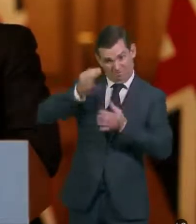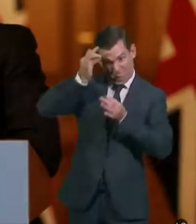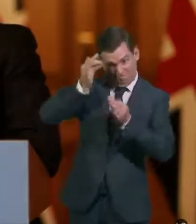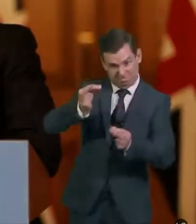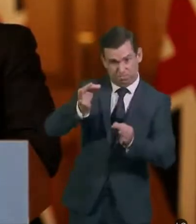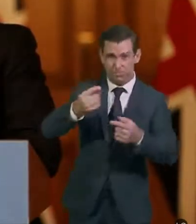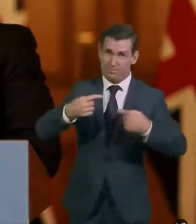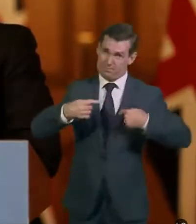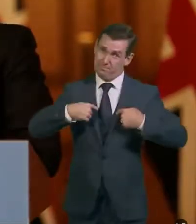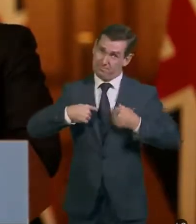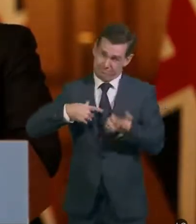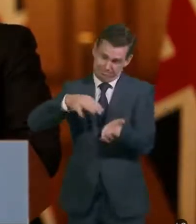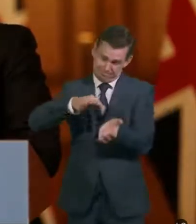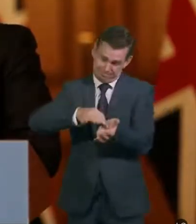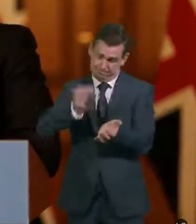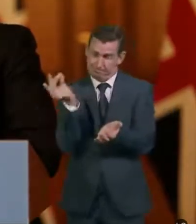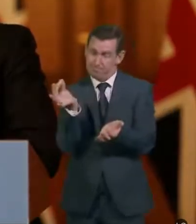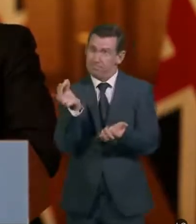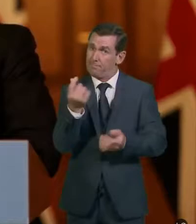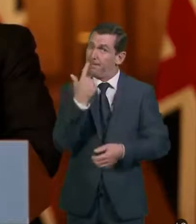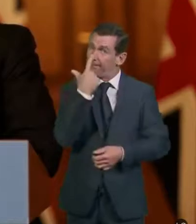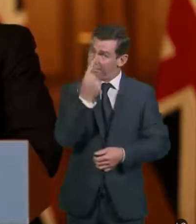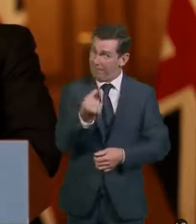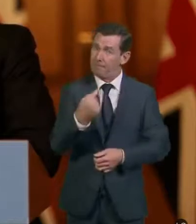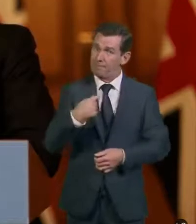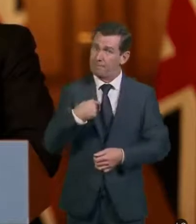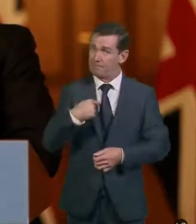those measures as soon as we think that they're necessary.